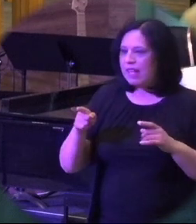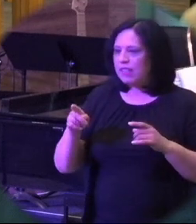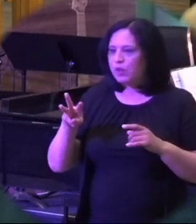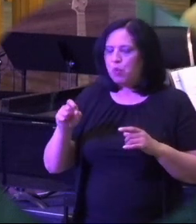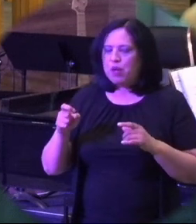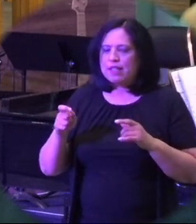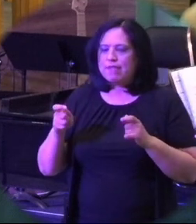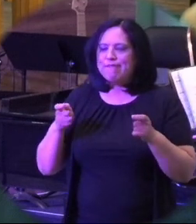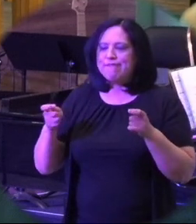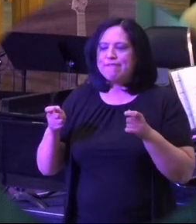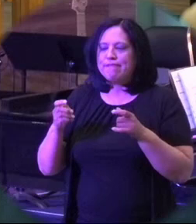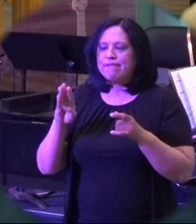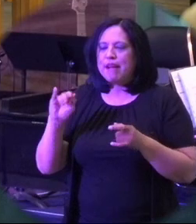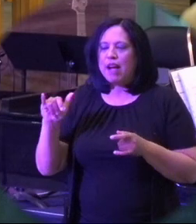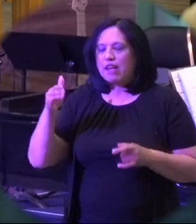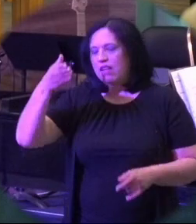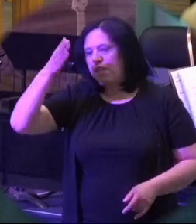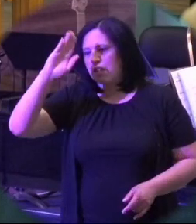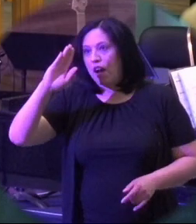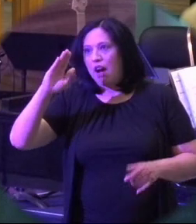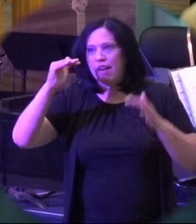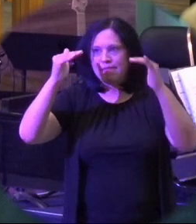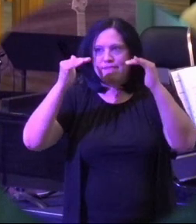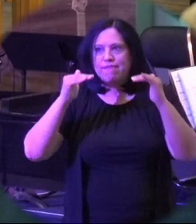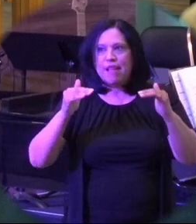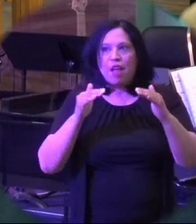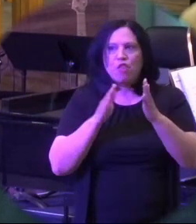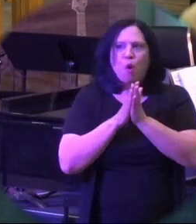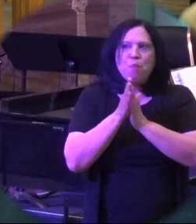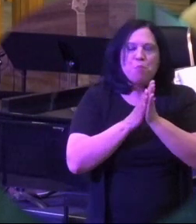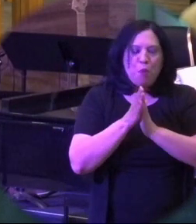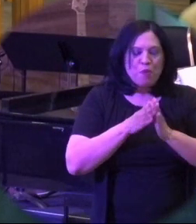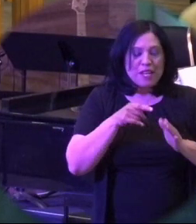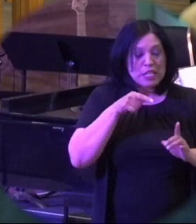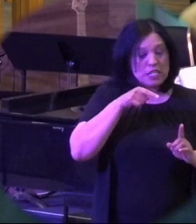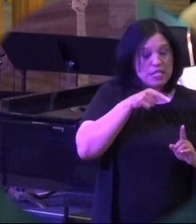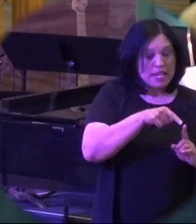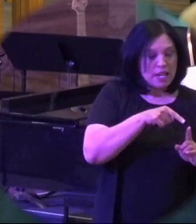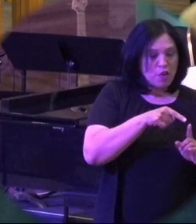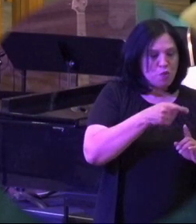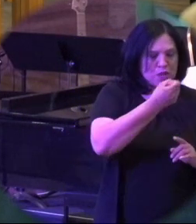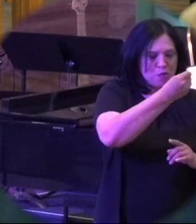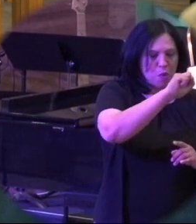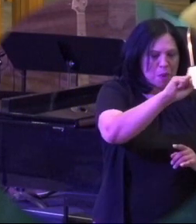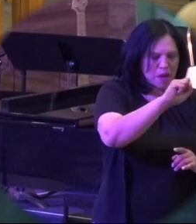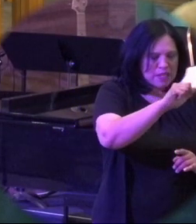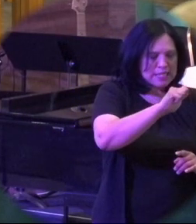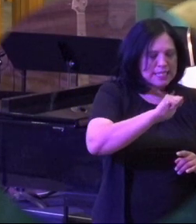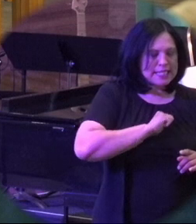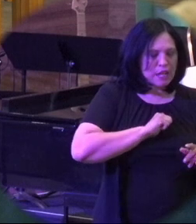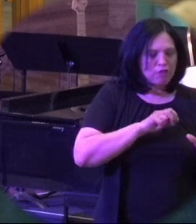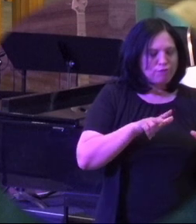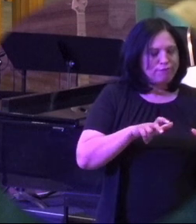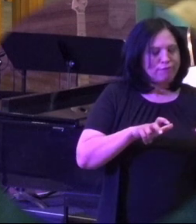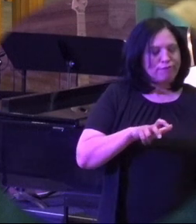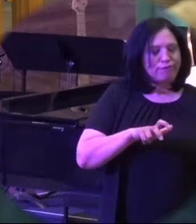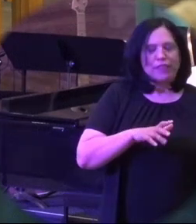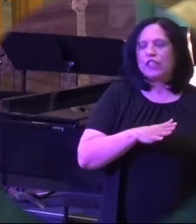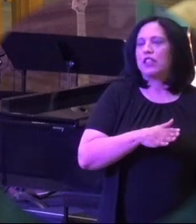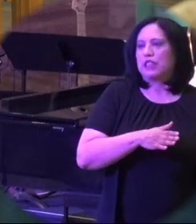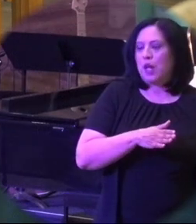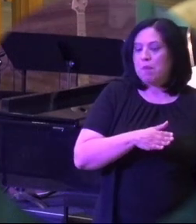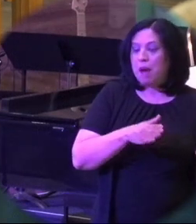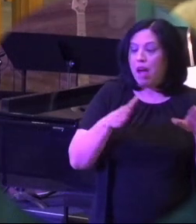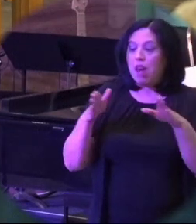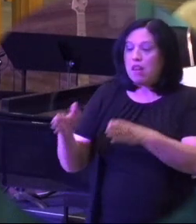God. Next, the motivation at the Tower of Babel was rebellion and self-centeredness, but the